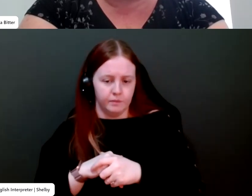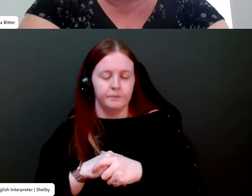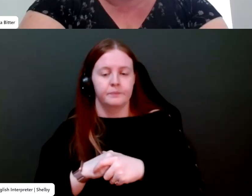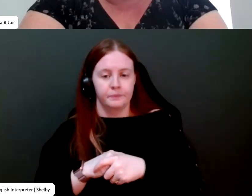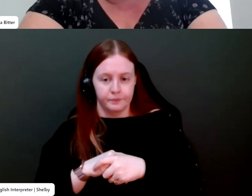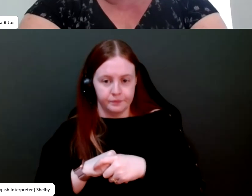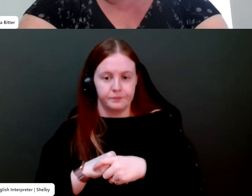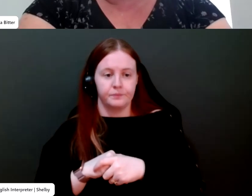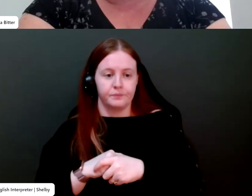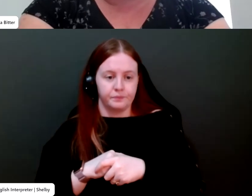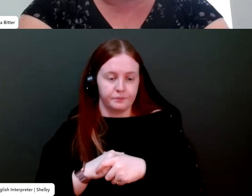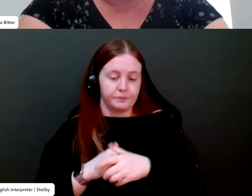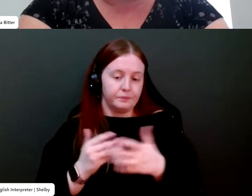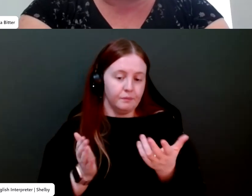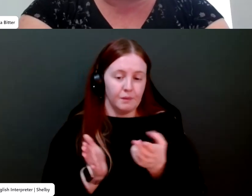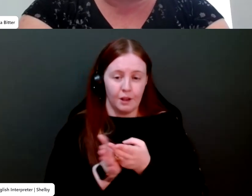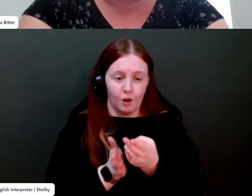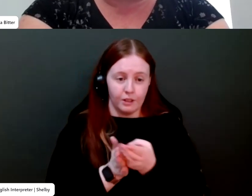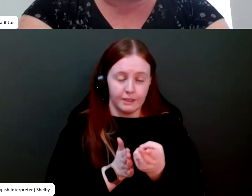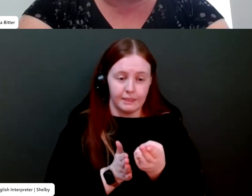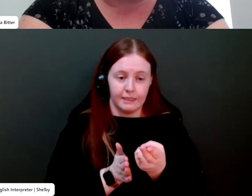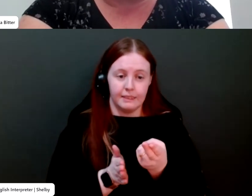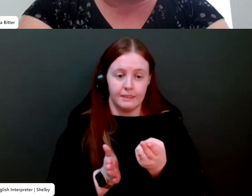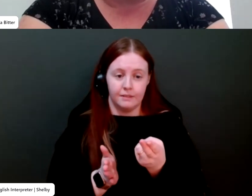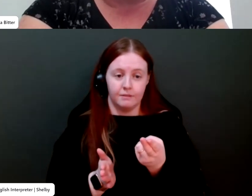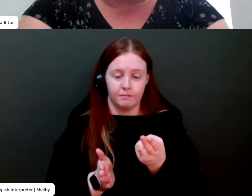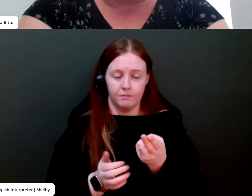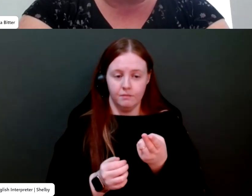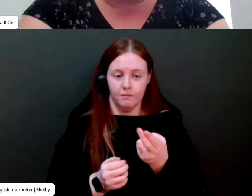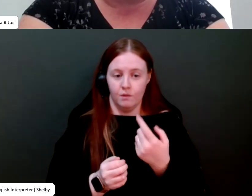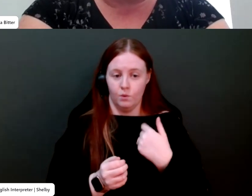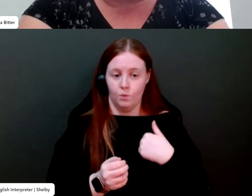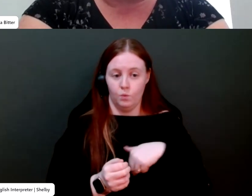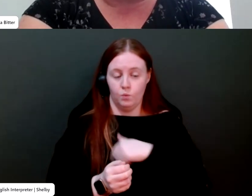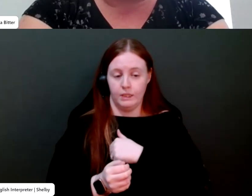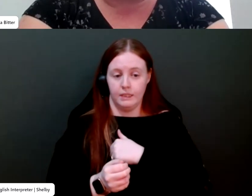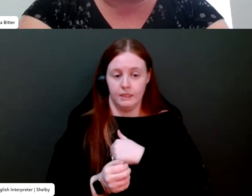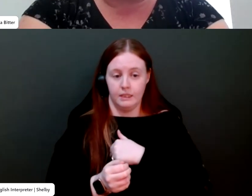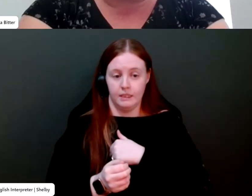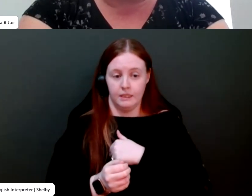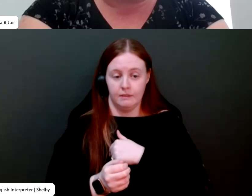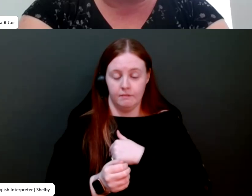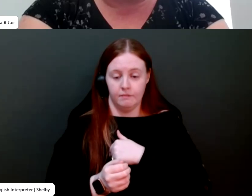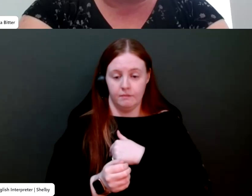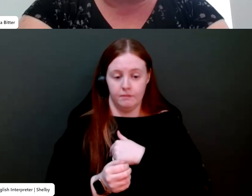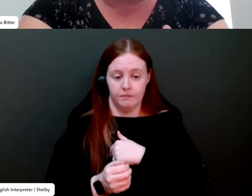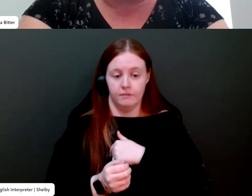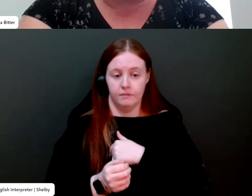So I'll be honest, we're generally not equipped to jail. If someone